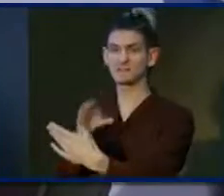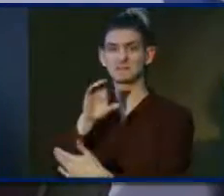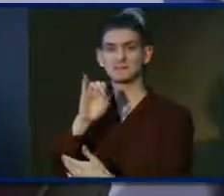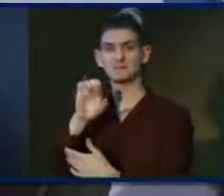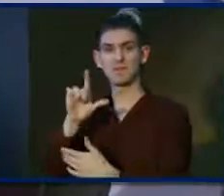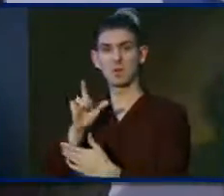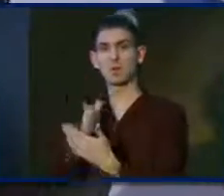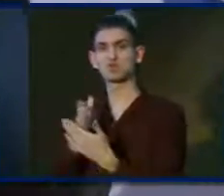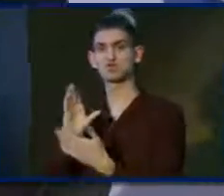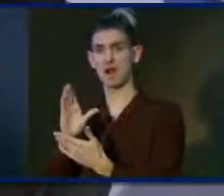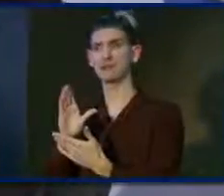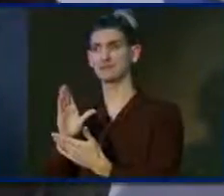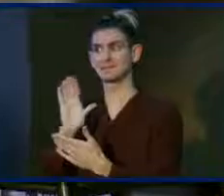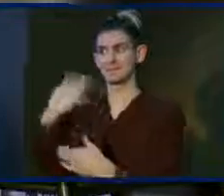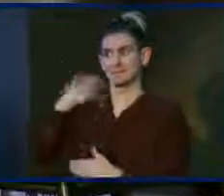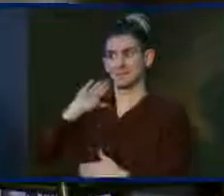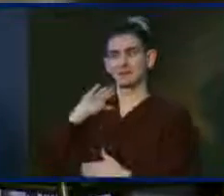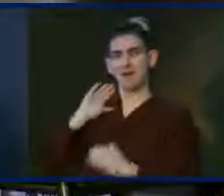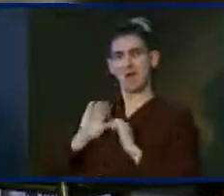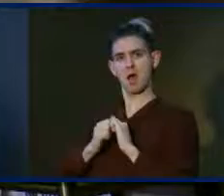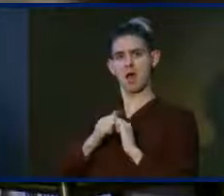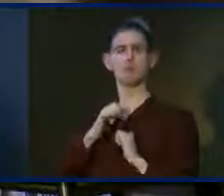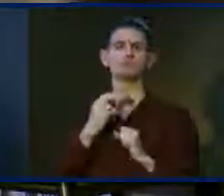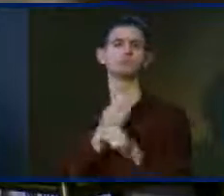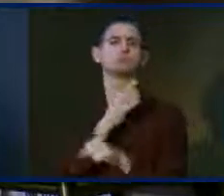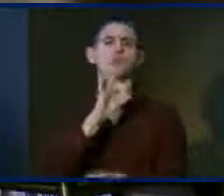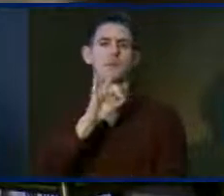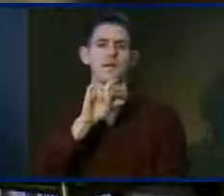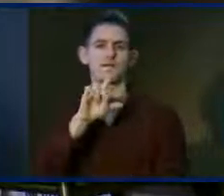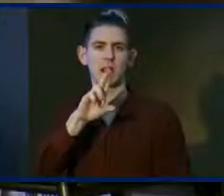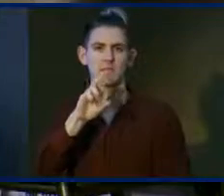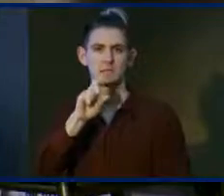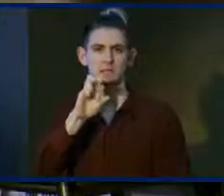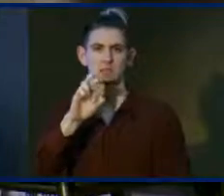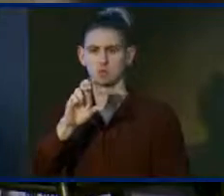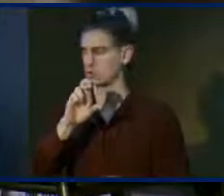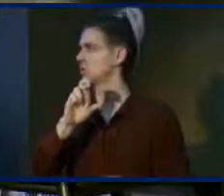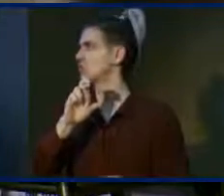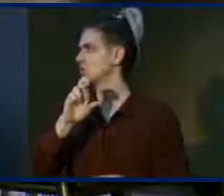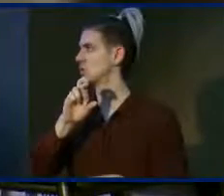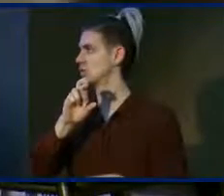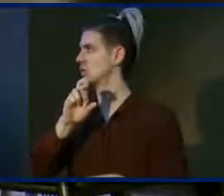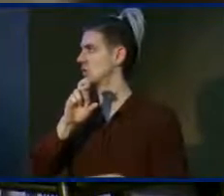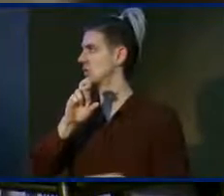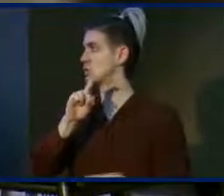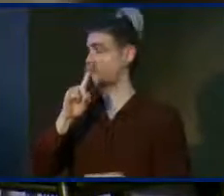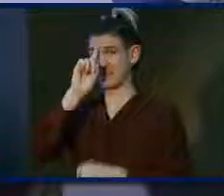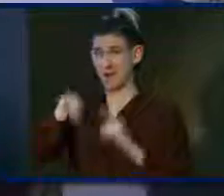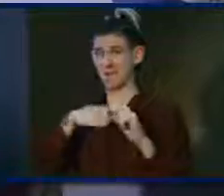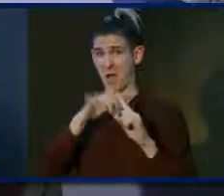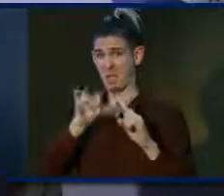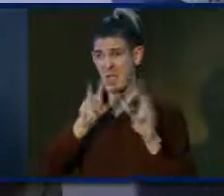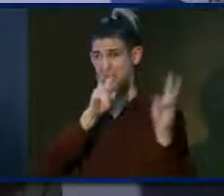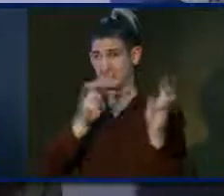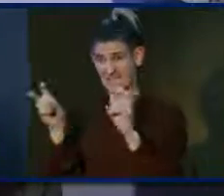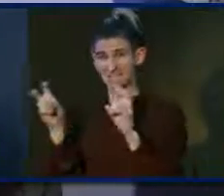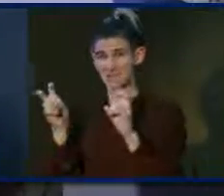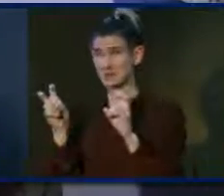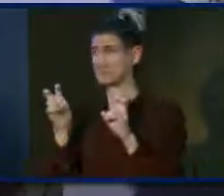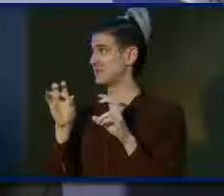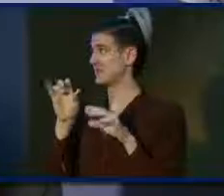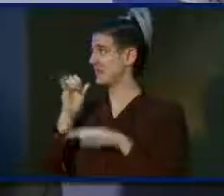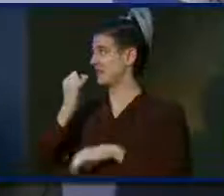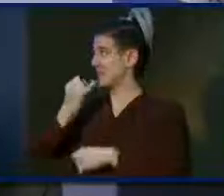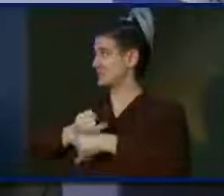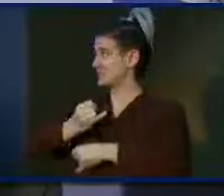what it is and not think about this as an institutional issue. Or if it is, it's an institutional racist issue at times.